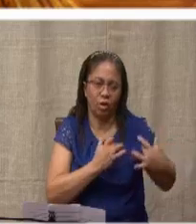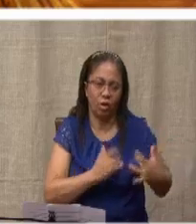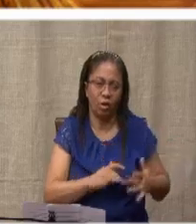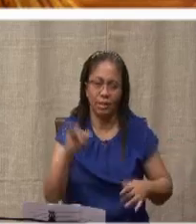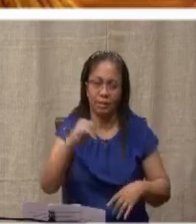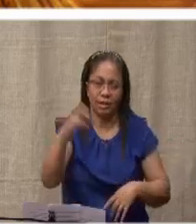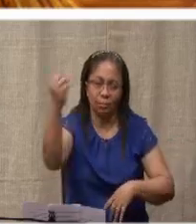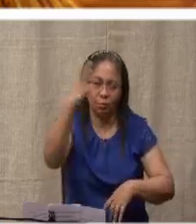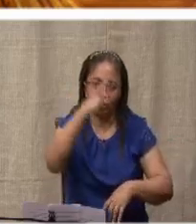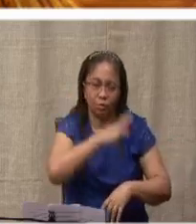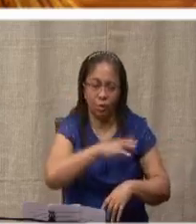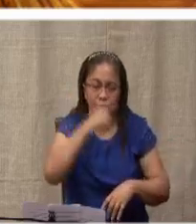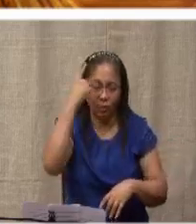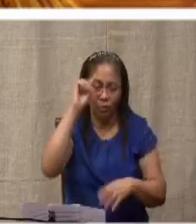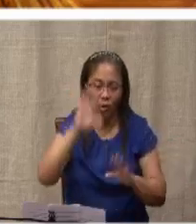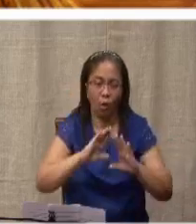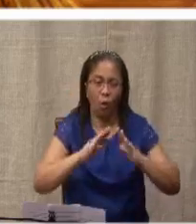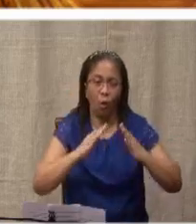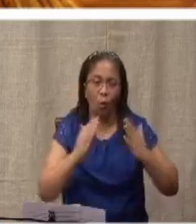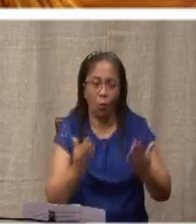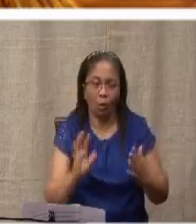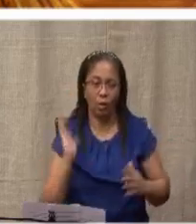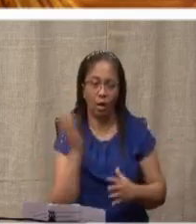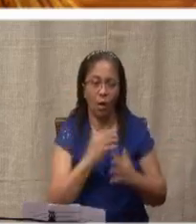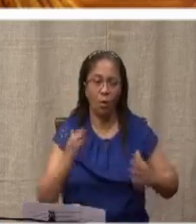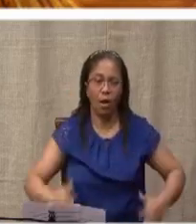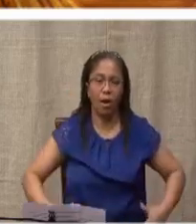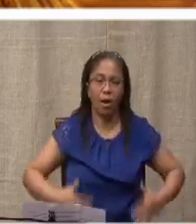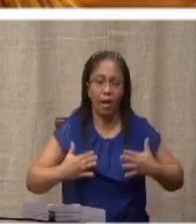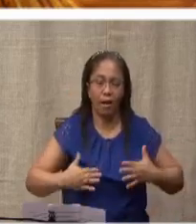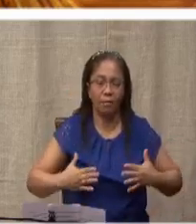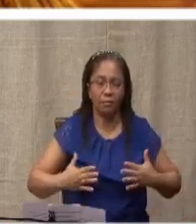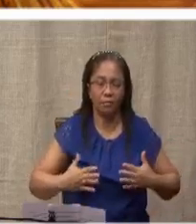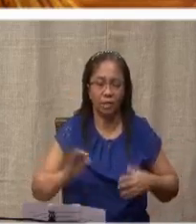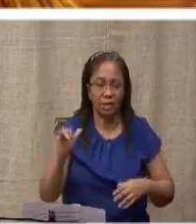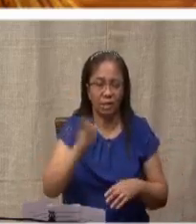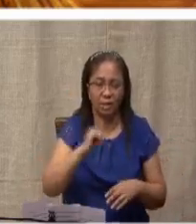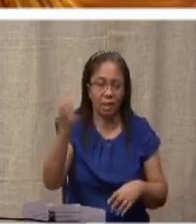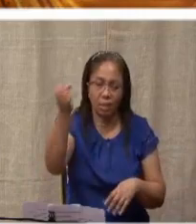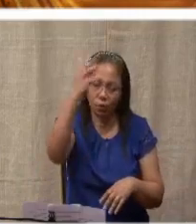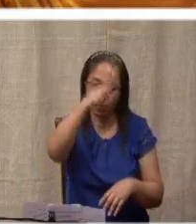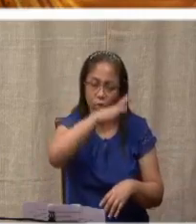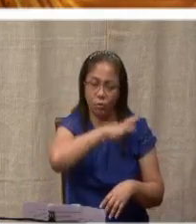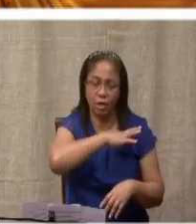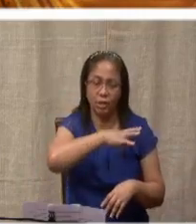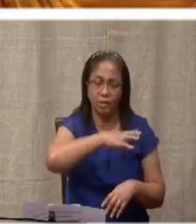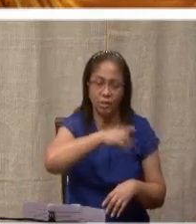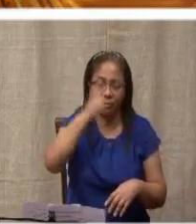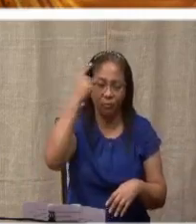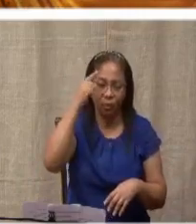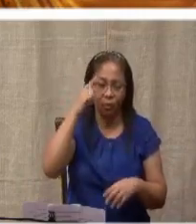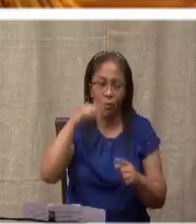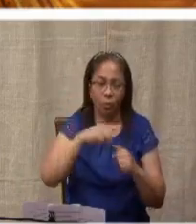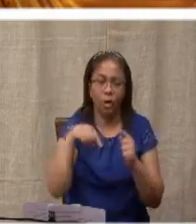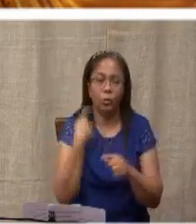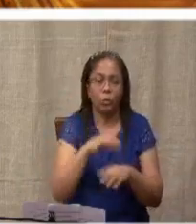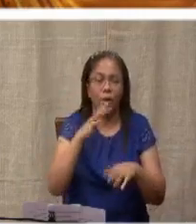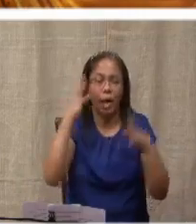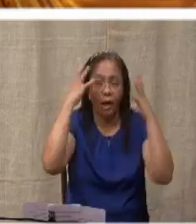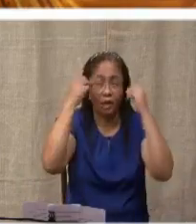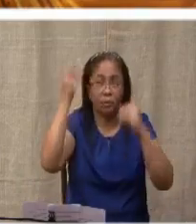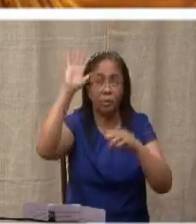same grace to open wide our lives and the same grace that when we experience your